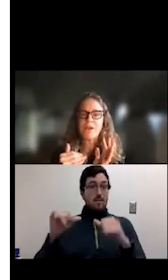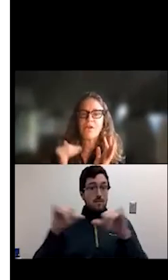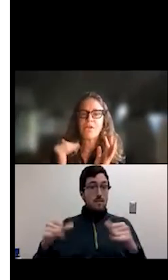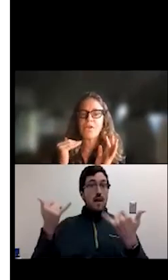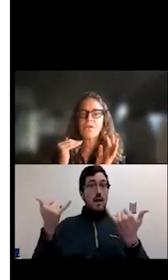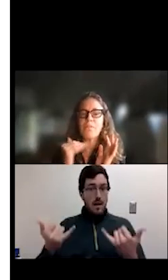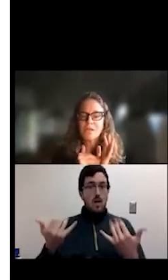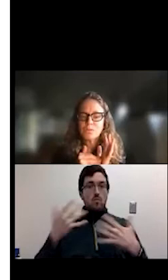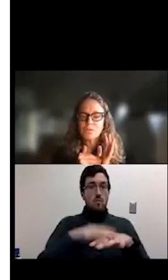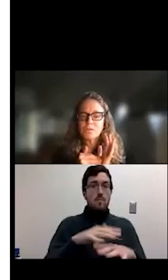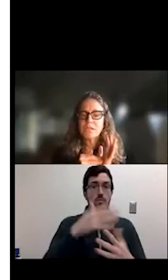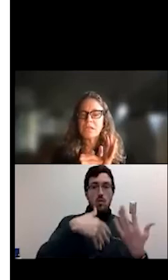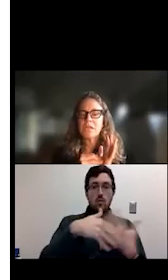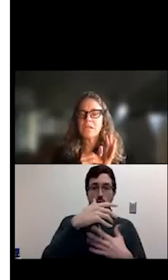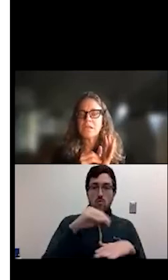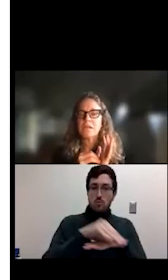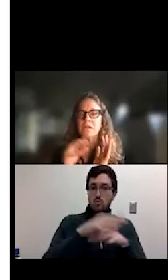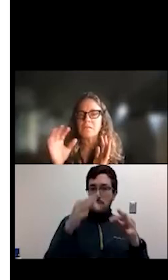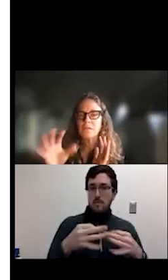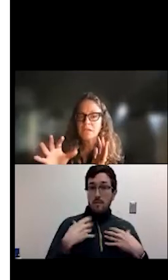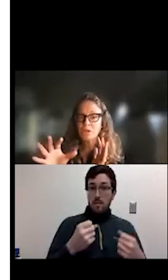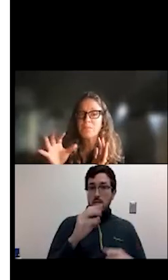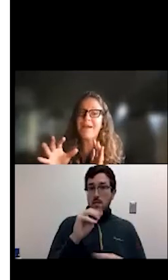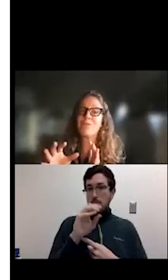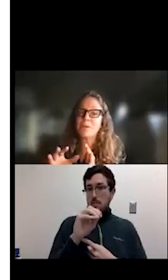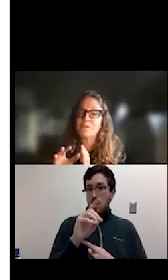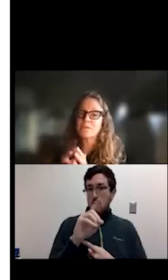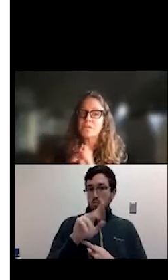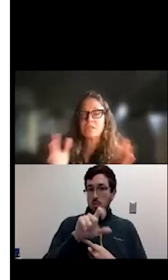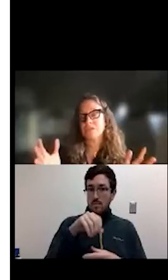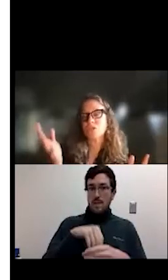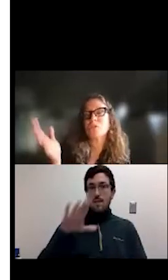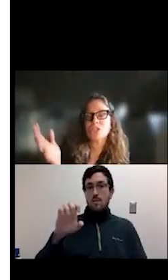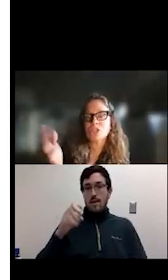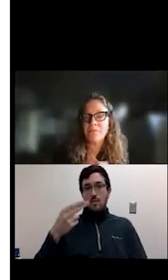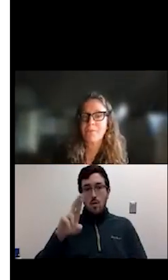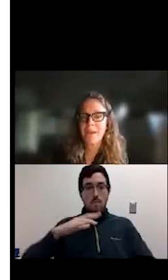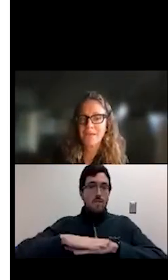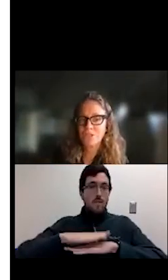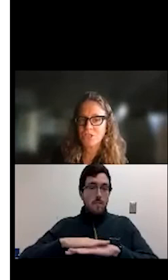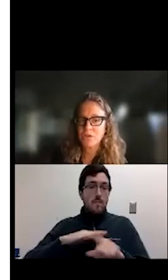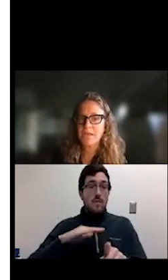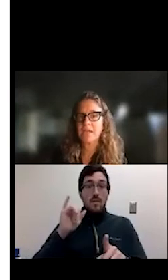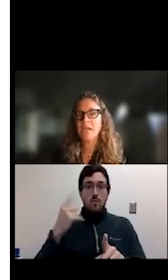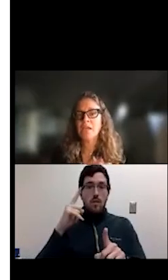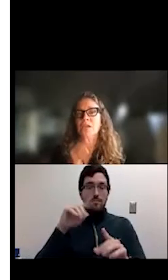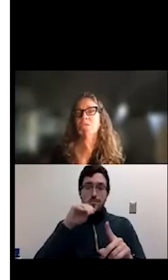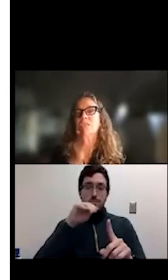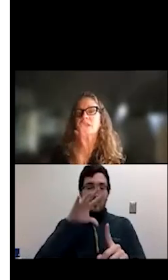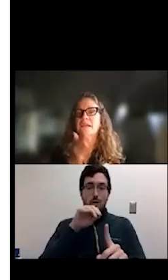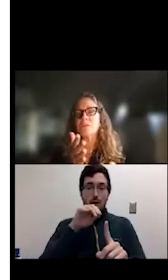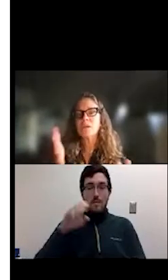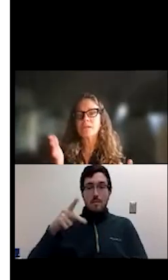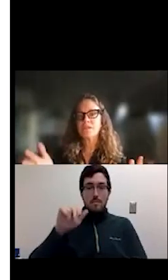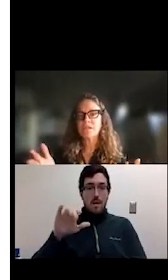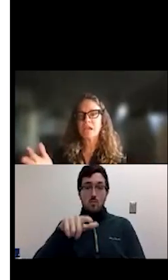social determinants of health modules in their EHR platforms. So this is a screenshot from Epic just showing that